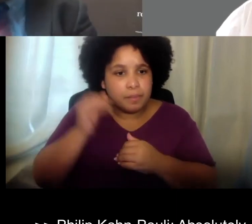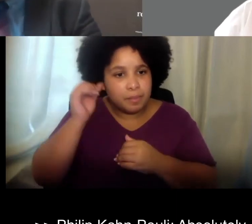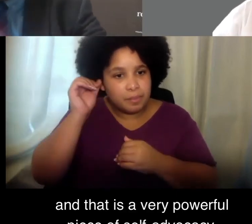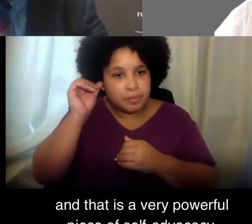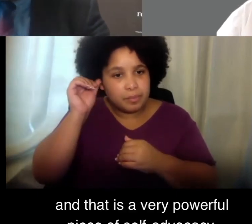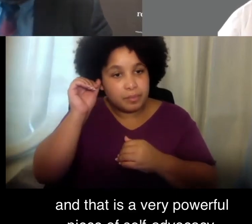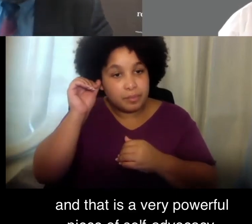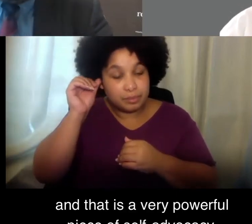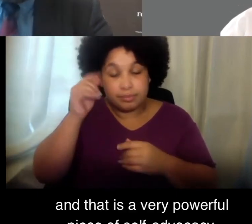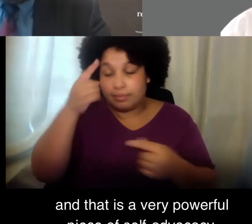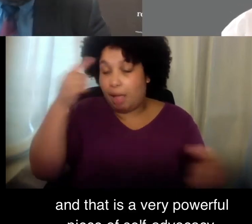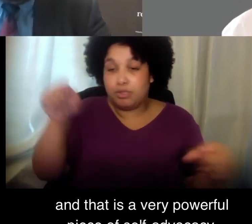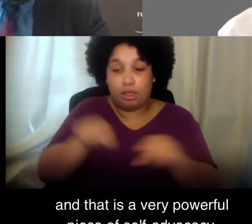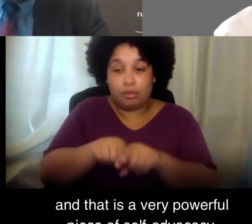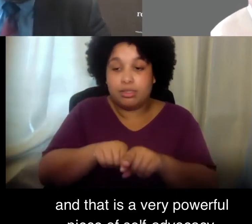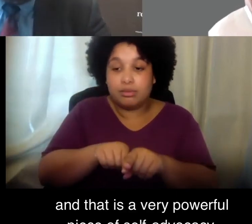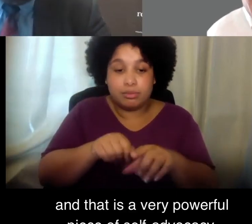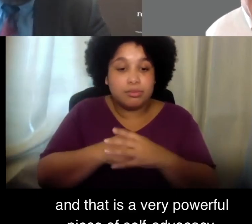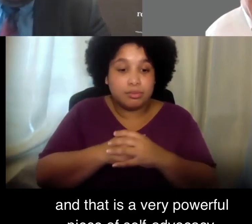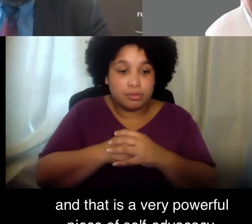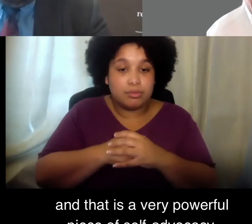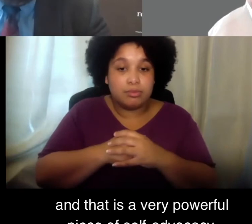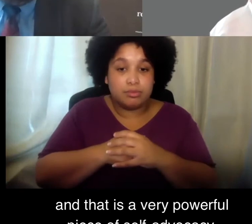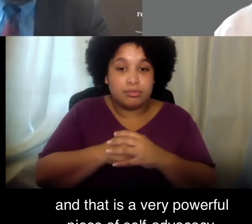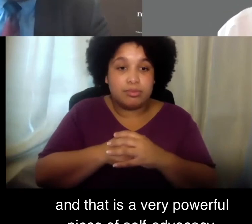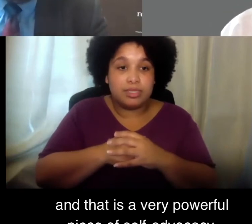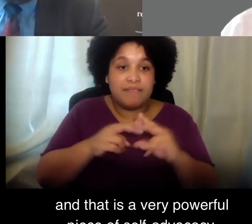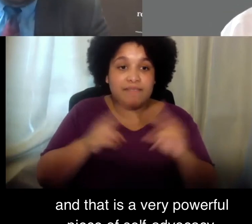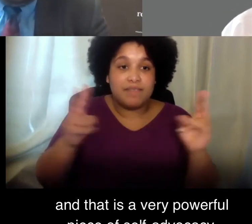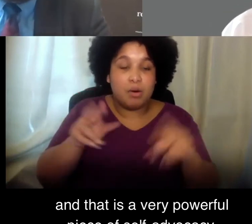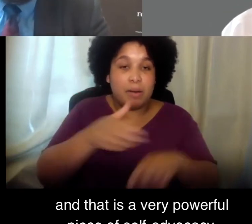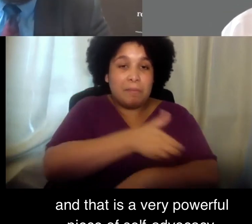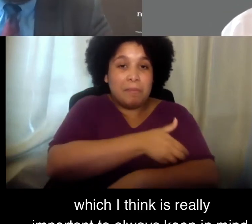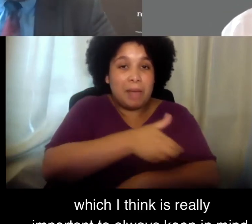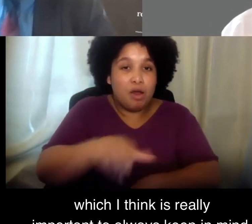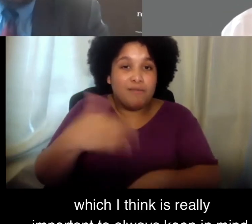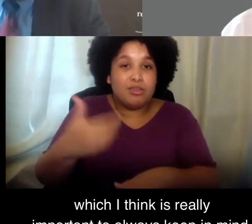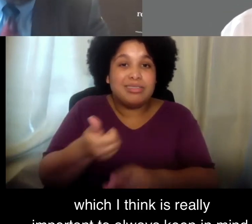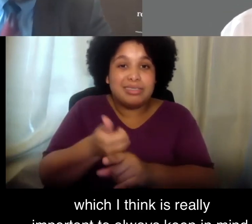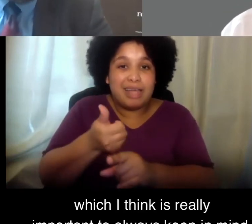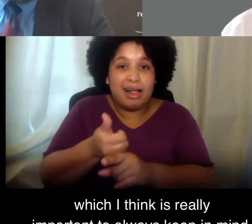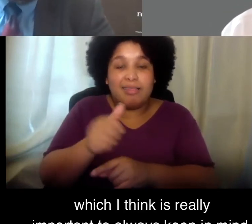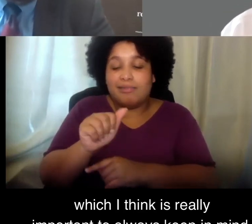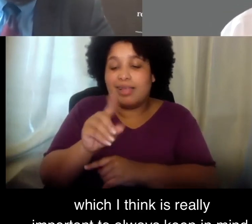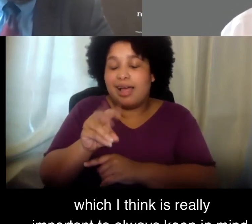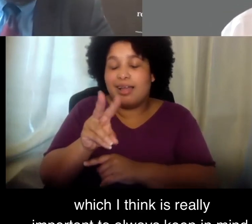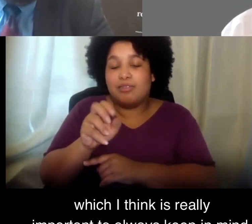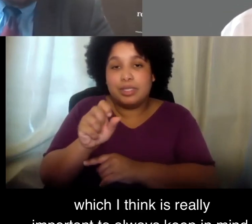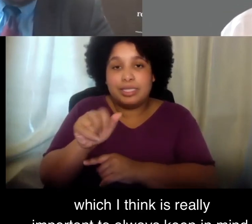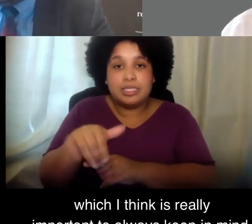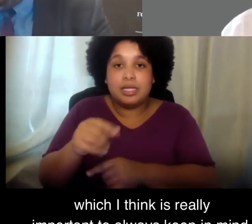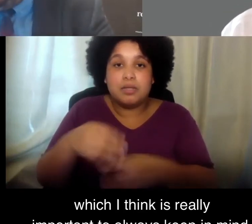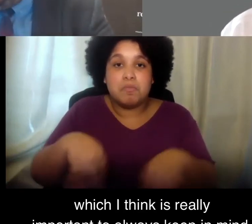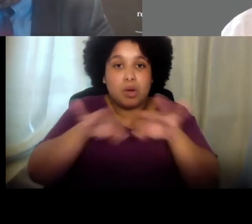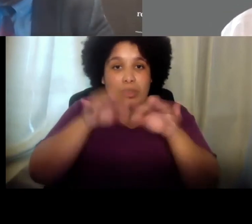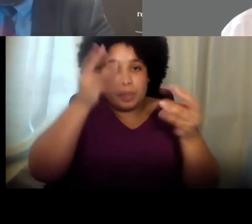Absolutely, and that is that is a very powerful piece of self-advocacy, which I think is really important to always keep in